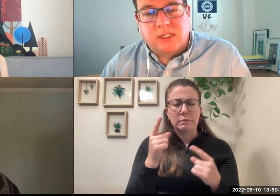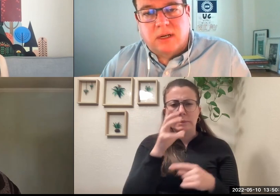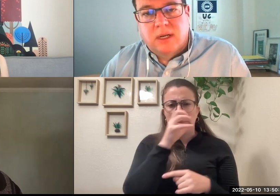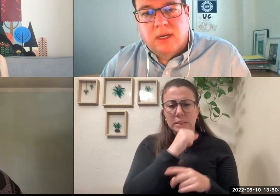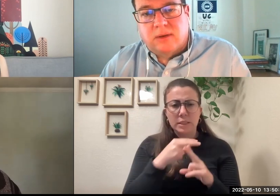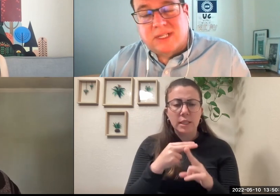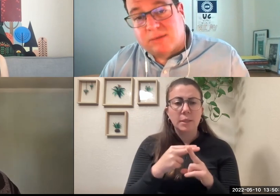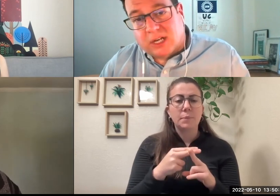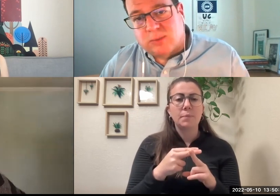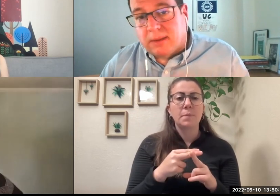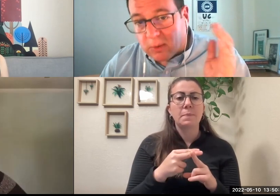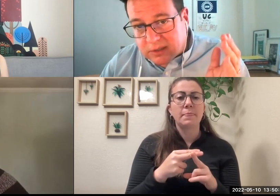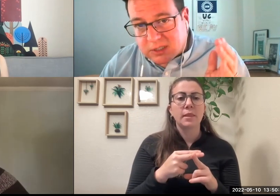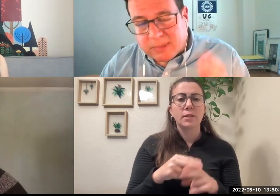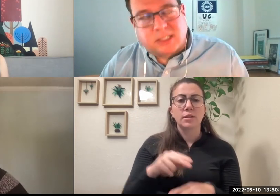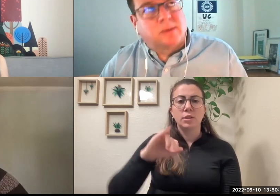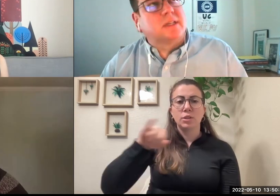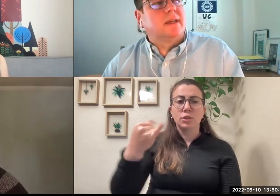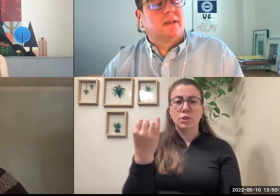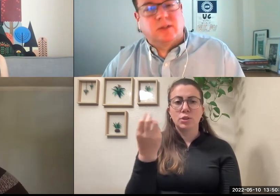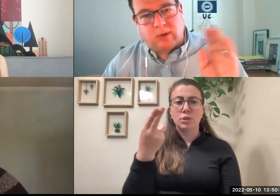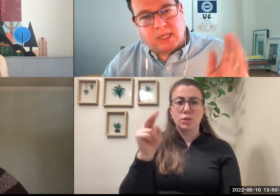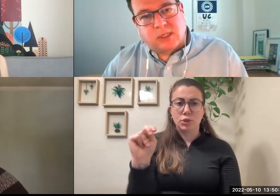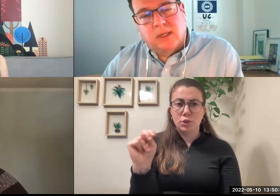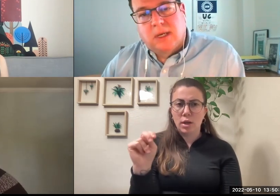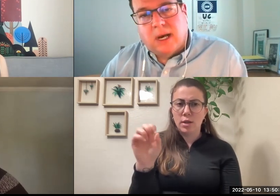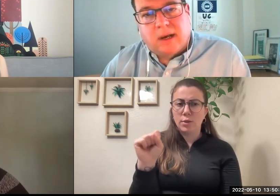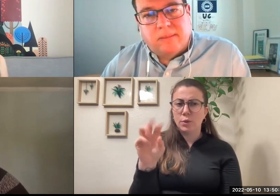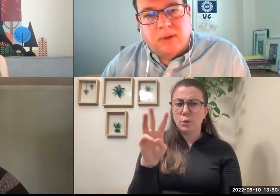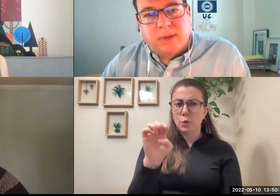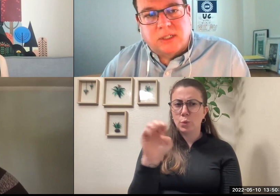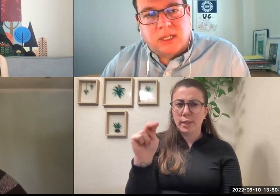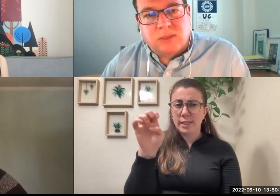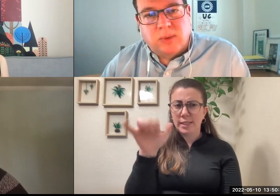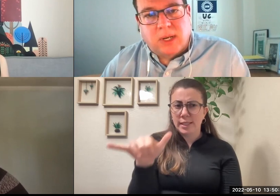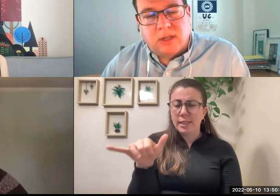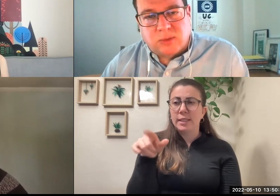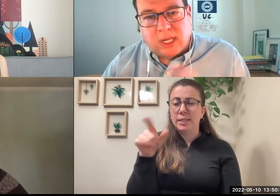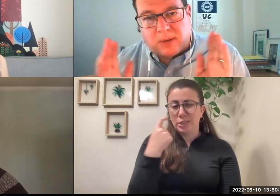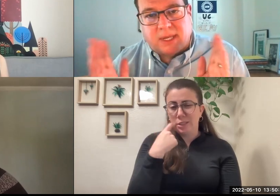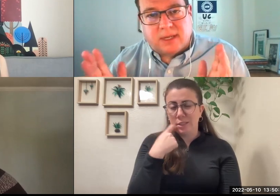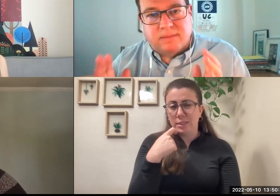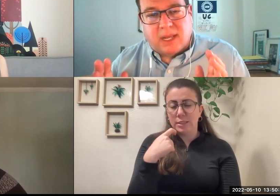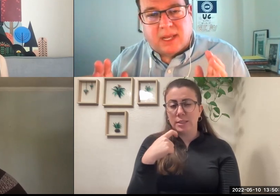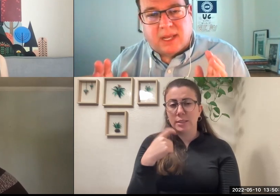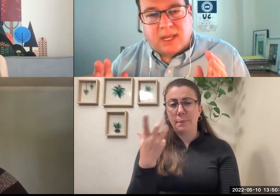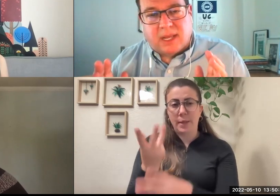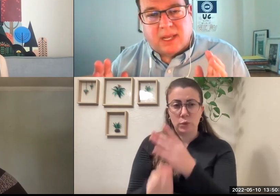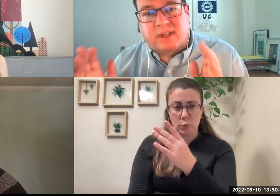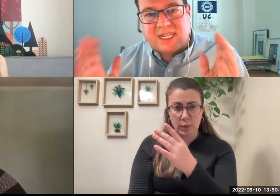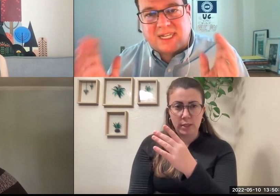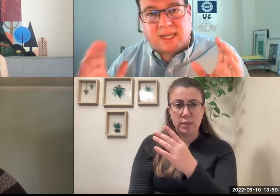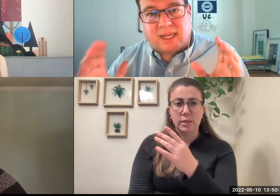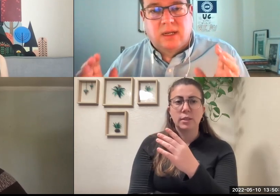the Federation, there was a guy named John Sweeney, who also just passed away, sadly, no relation. But John Sweeney, the Sweeney Trumka and Linda